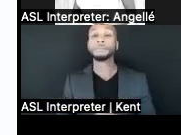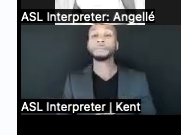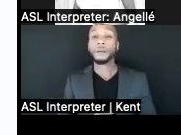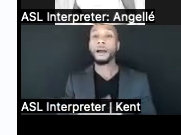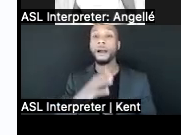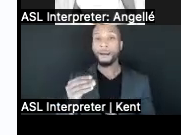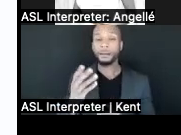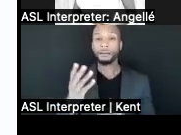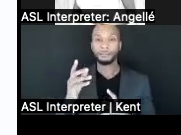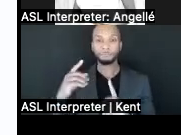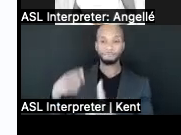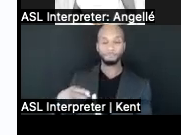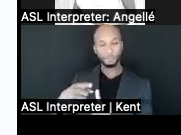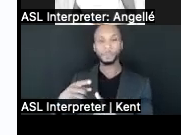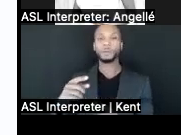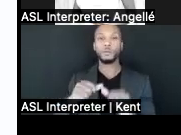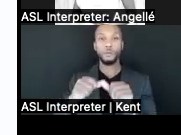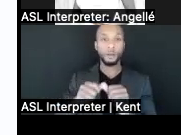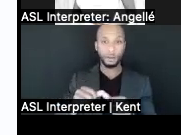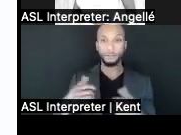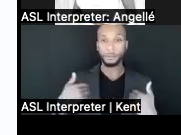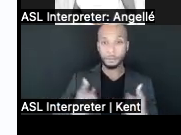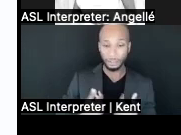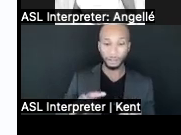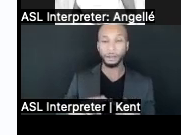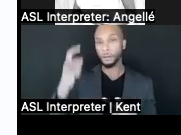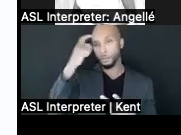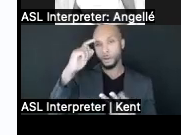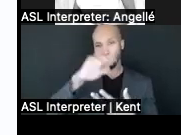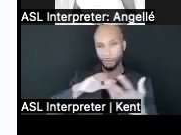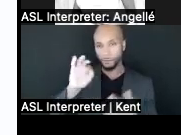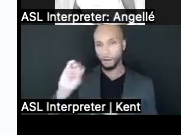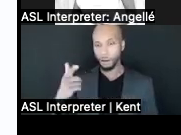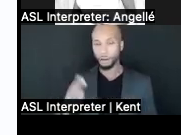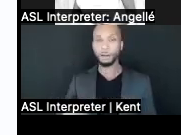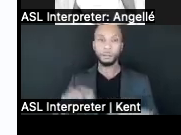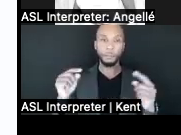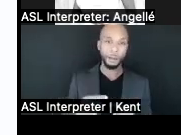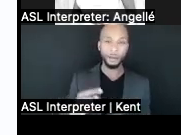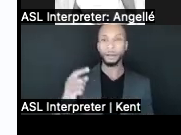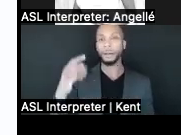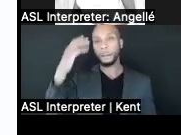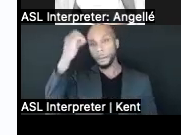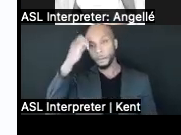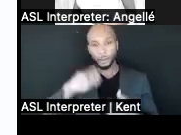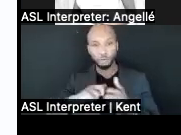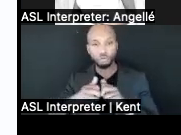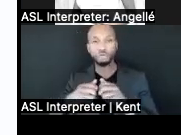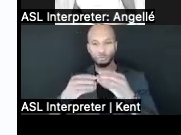chronic fatigue, brain fog, pain, memory issues, etc.